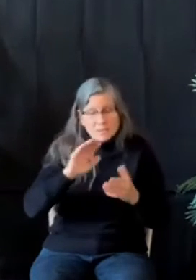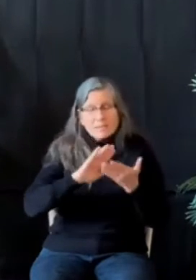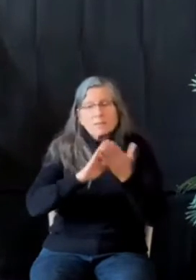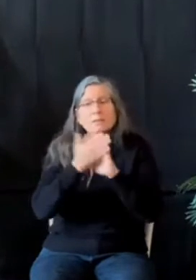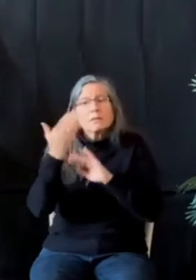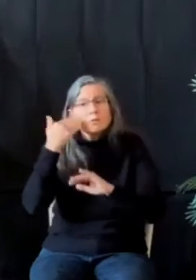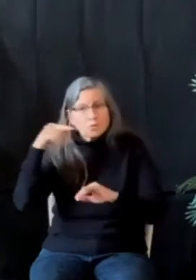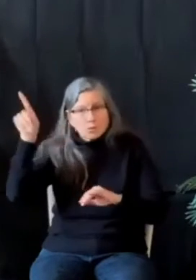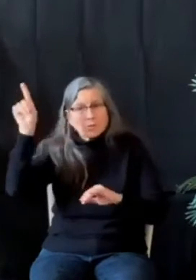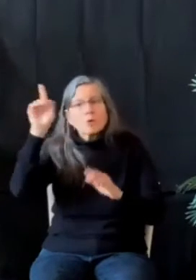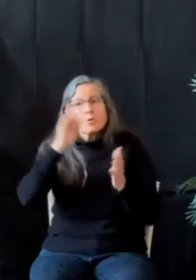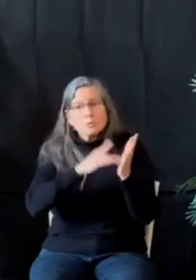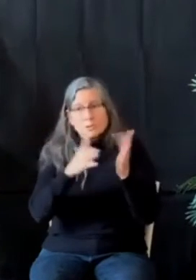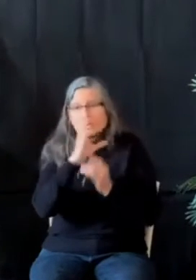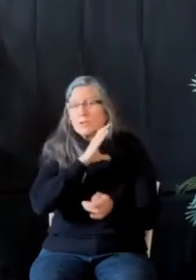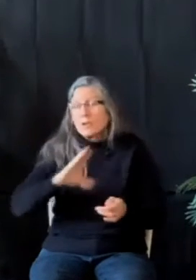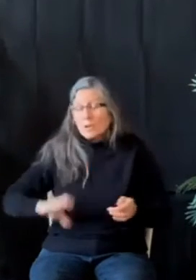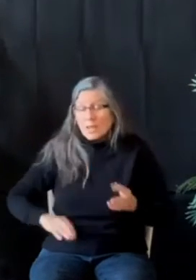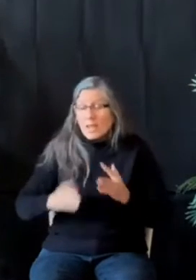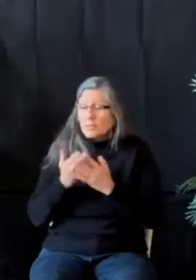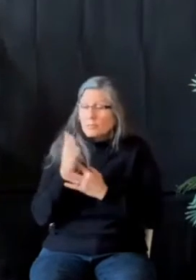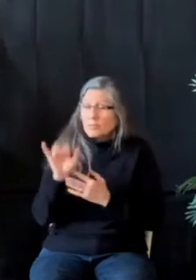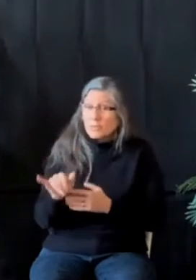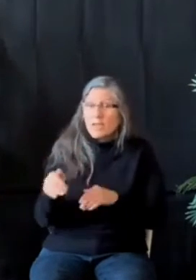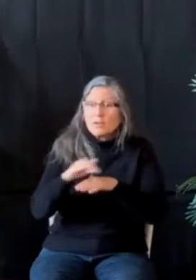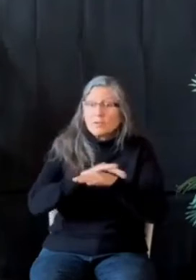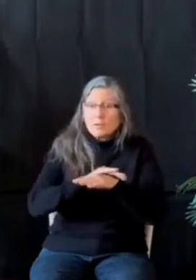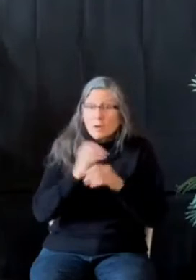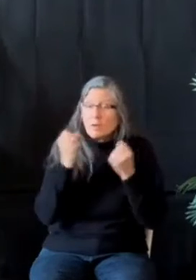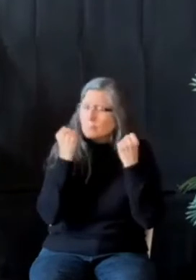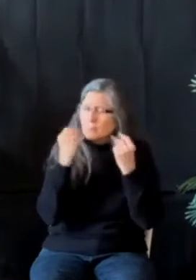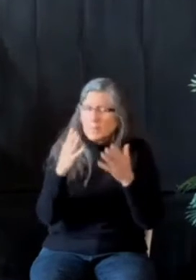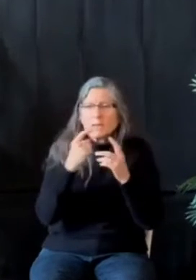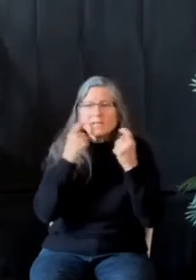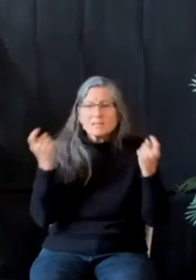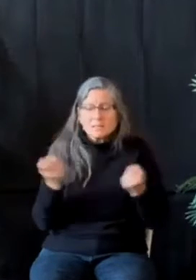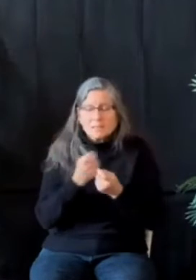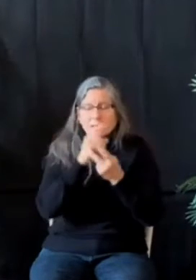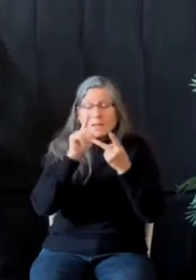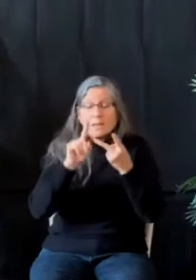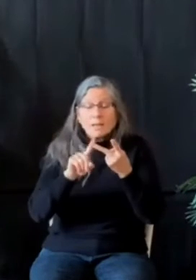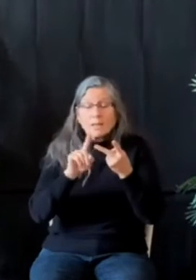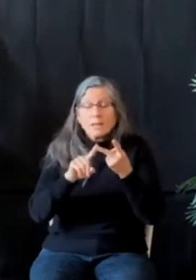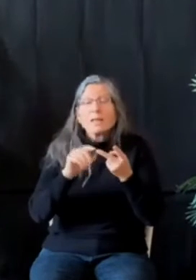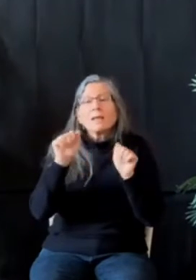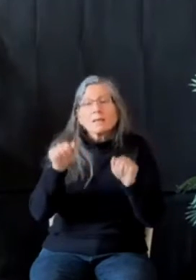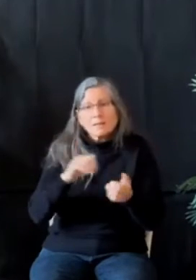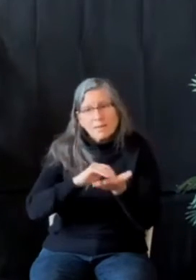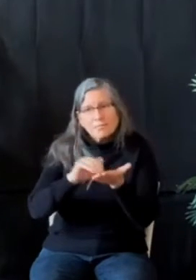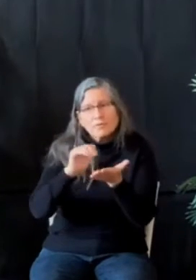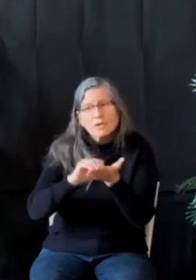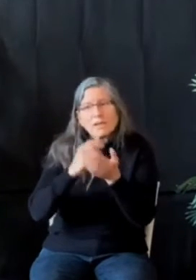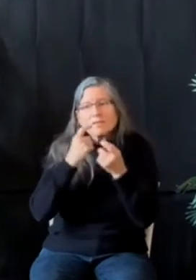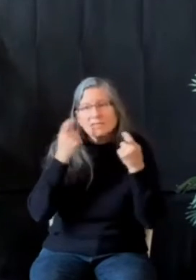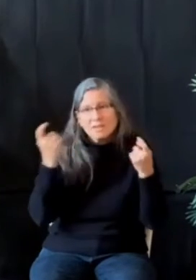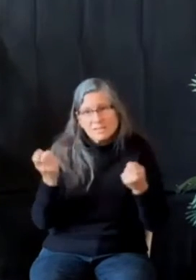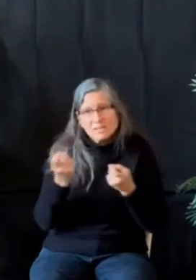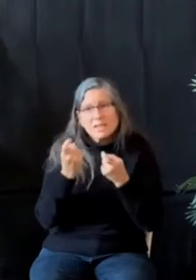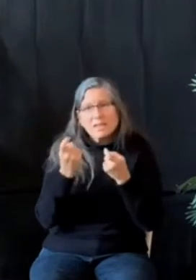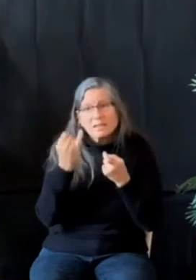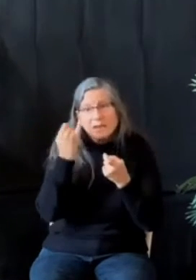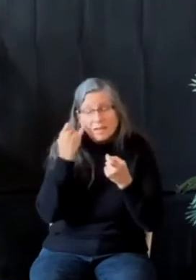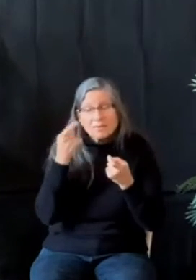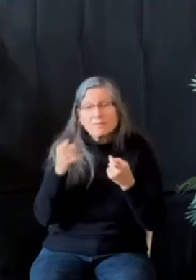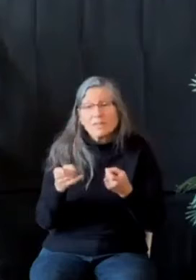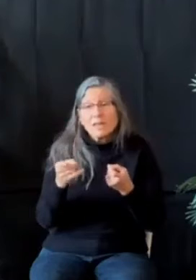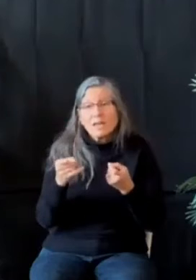And by doing so, you have covered a multitude of sins. And the second thing they do is they can be forgiven of those sins. If they repent